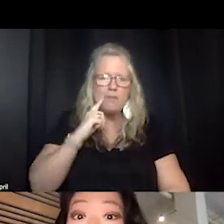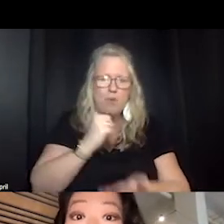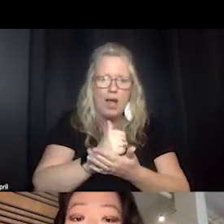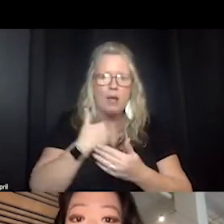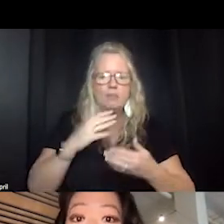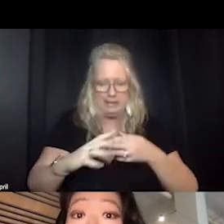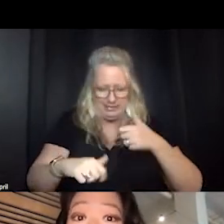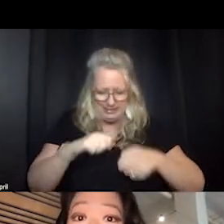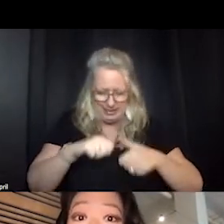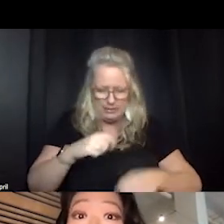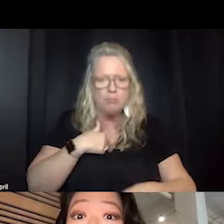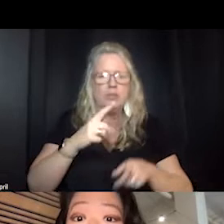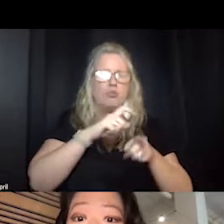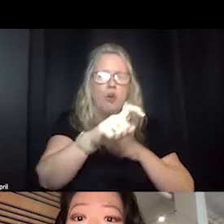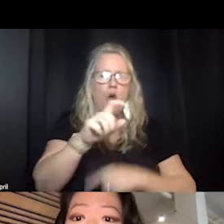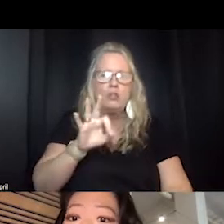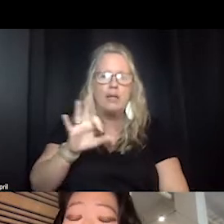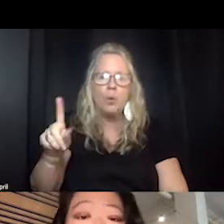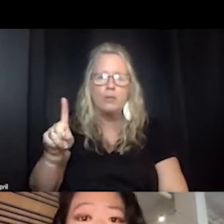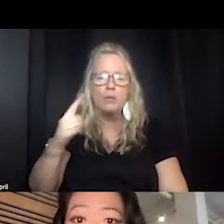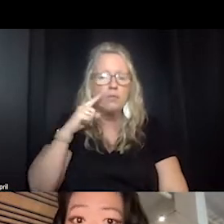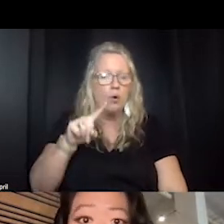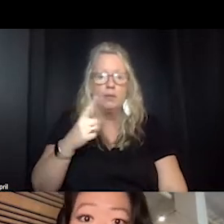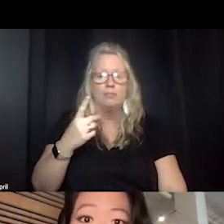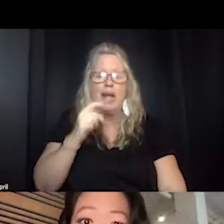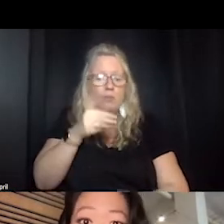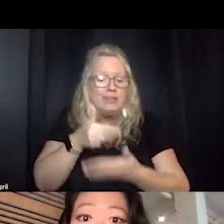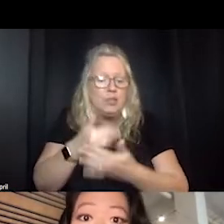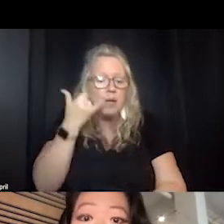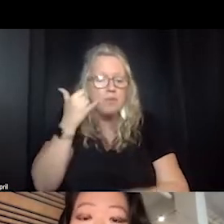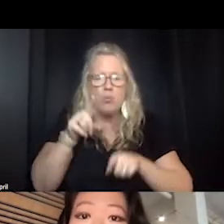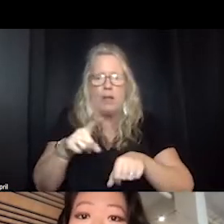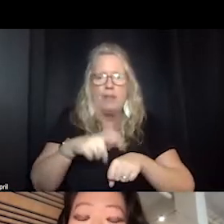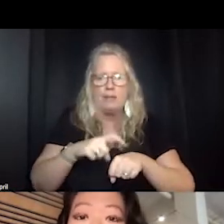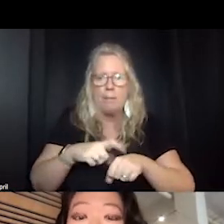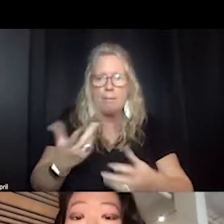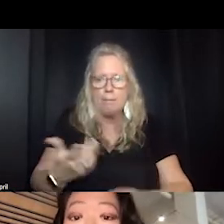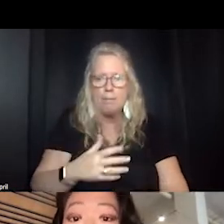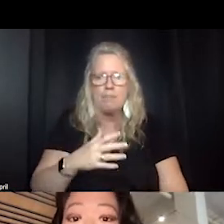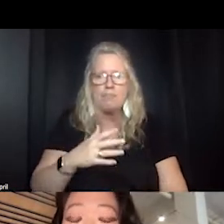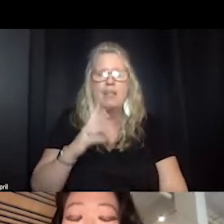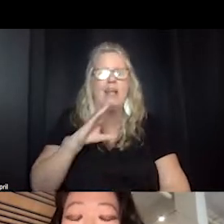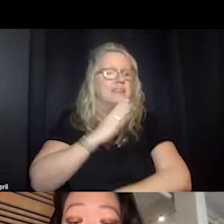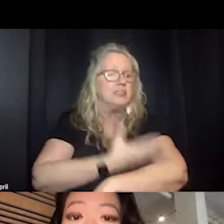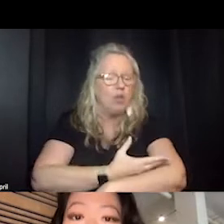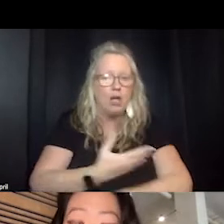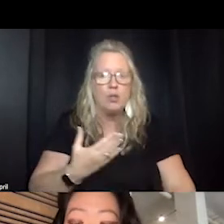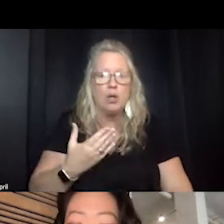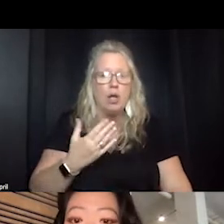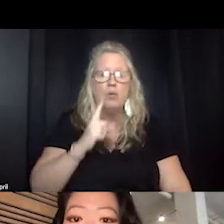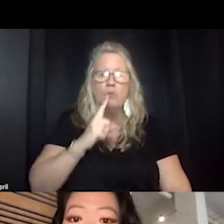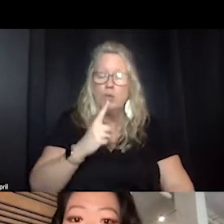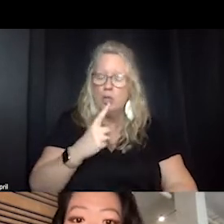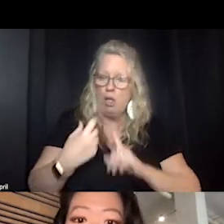texted me to call 911 for him, but I wasn't near my phone at that time. As his daughter, this really affected